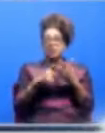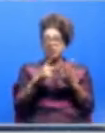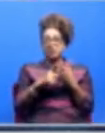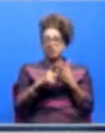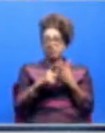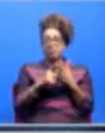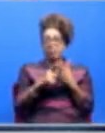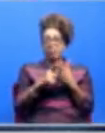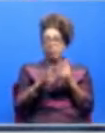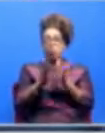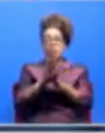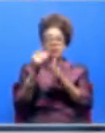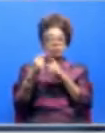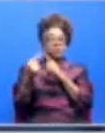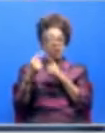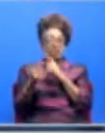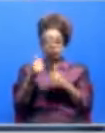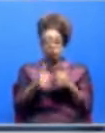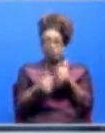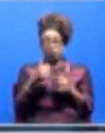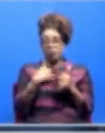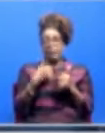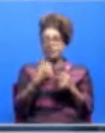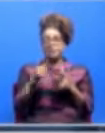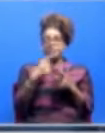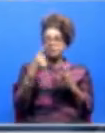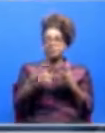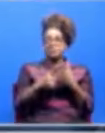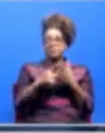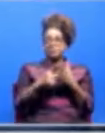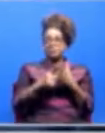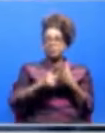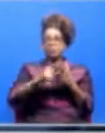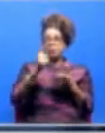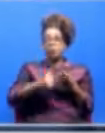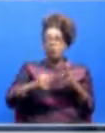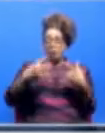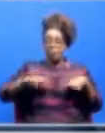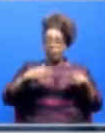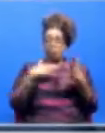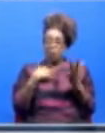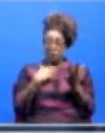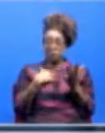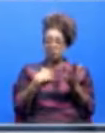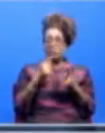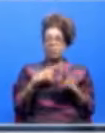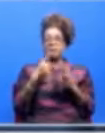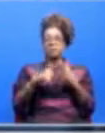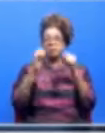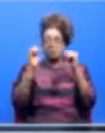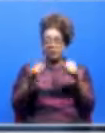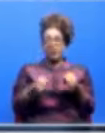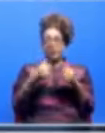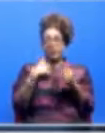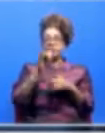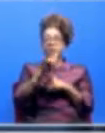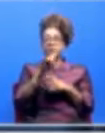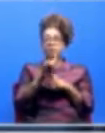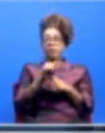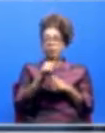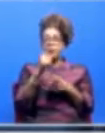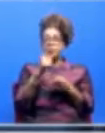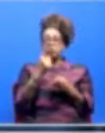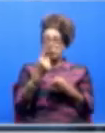last 8 years, the experience we have gathered over the years, then now we have seen indeed what the people are looking for, so that we can unite them with their